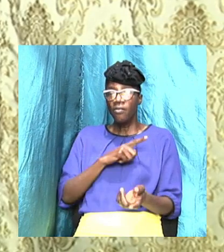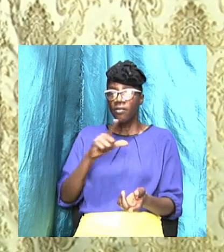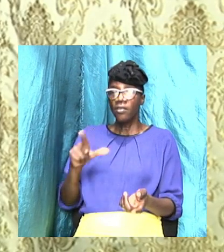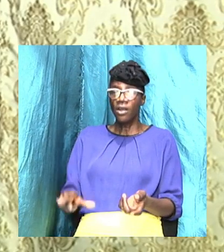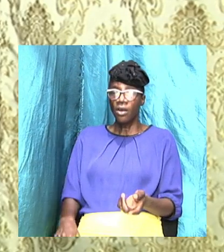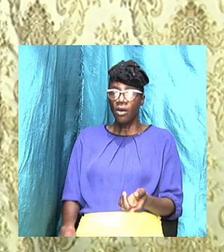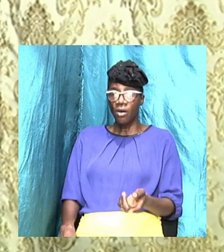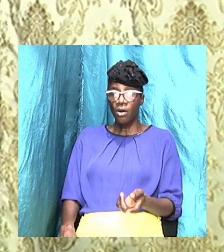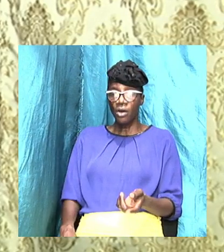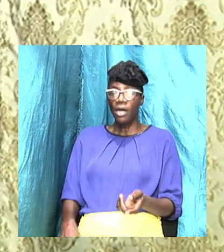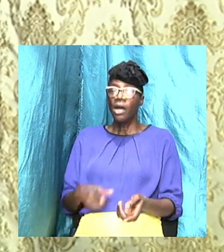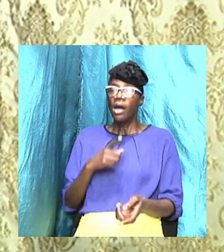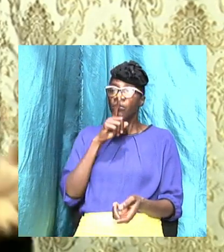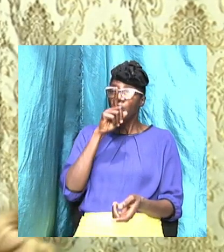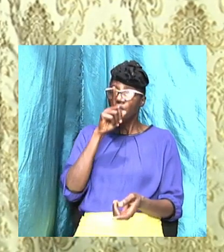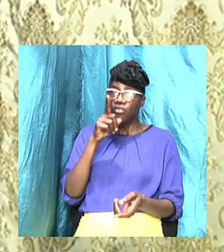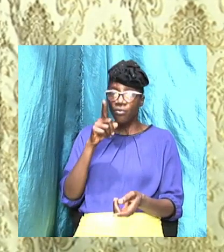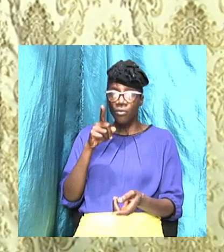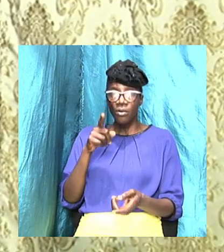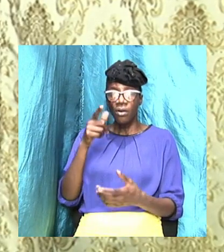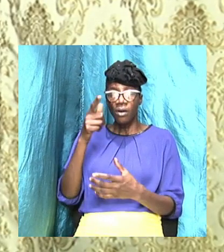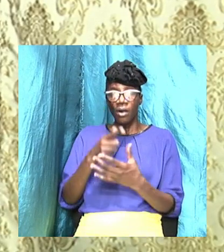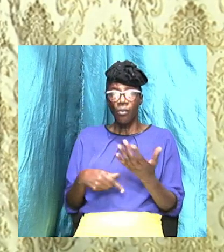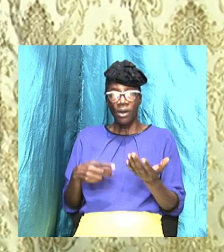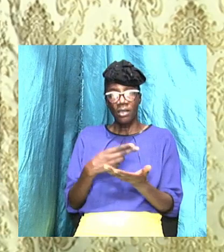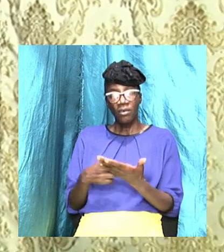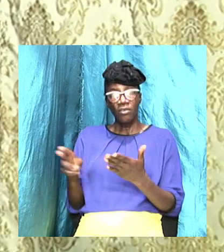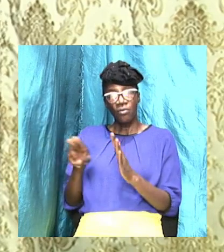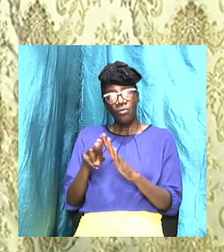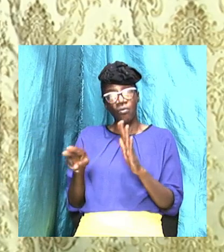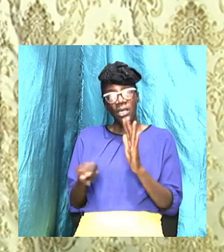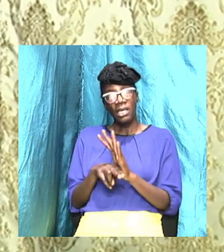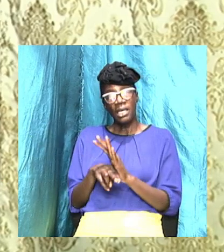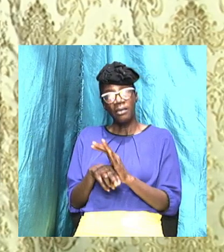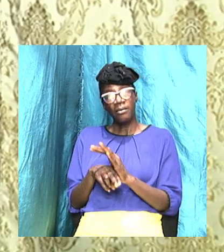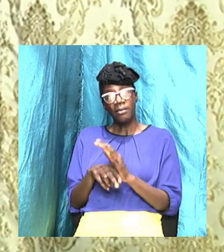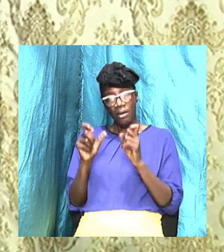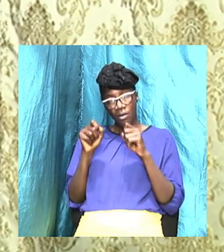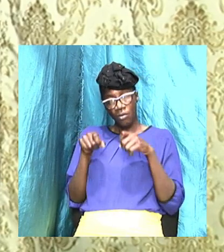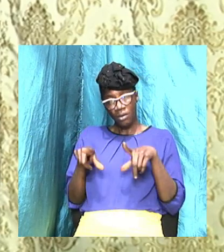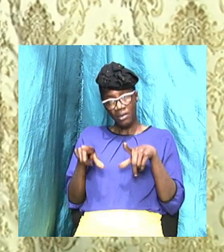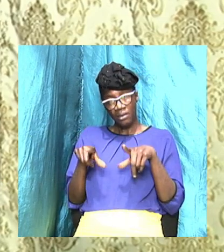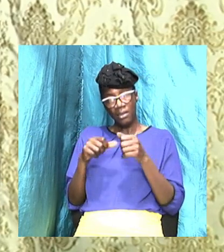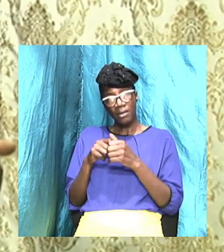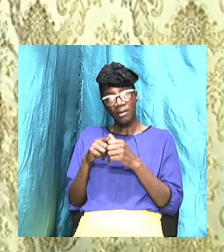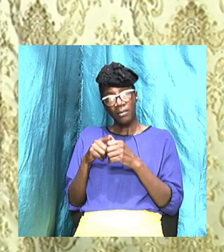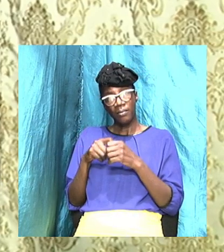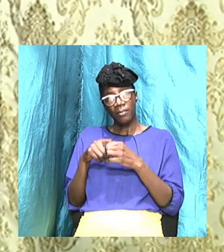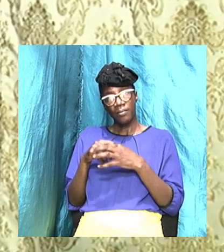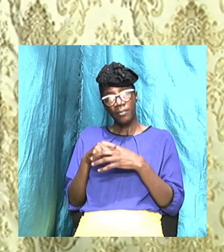be determined to serve the Lord. So what is holiness? Because we've been talking about holiness and